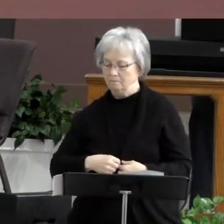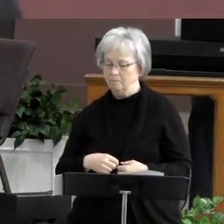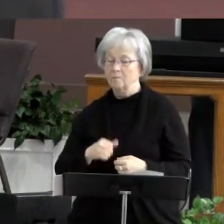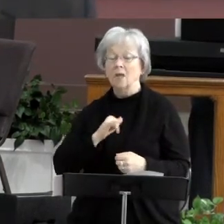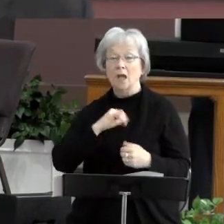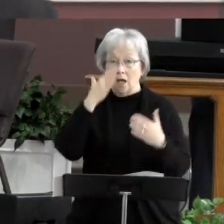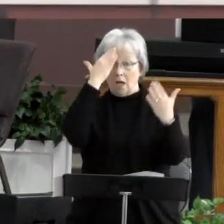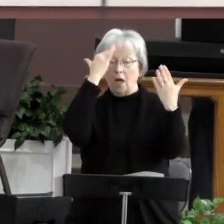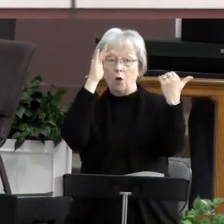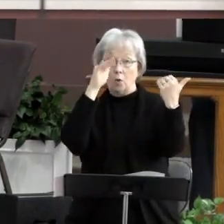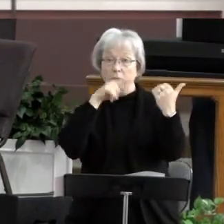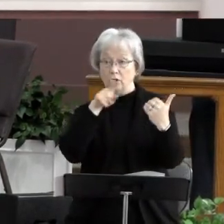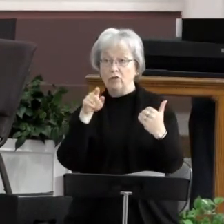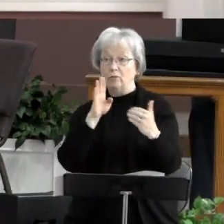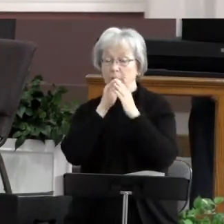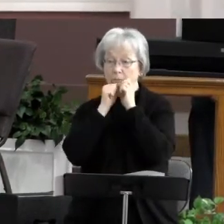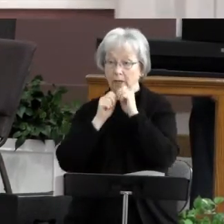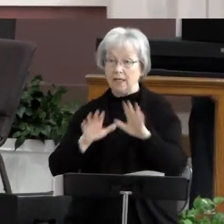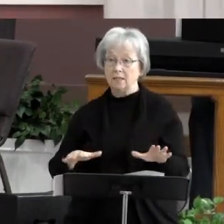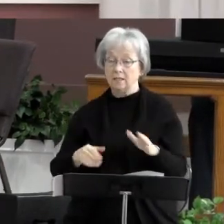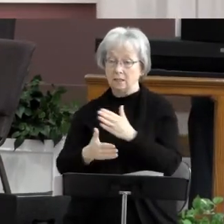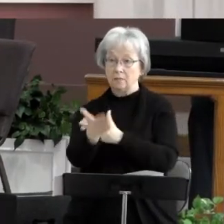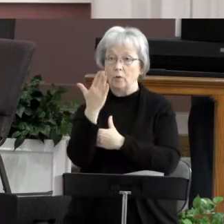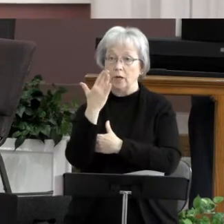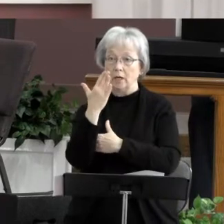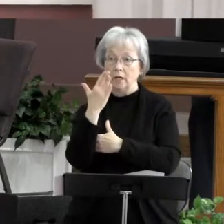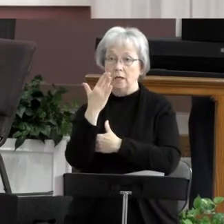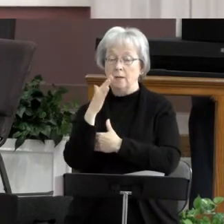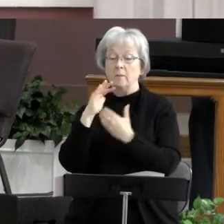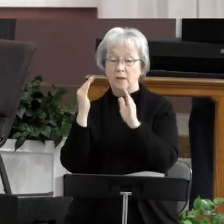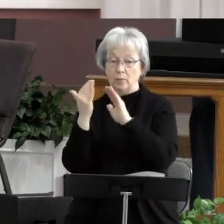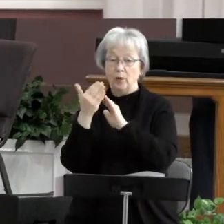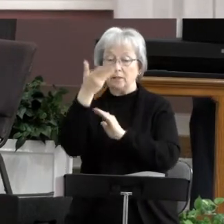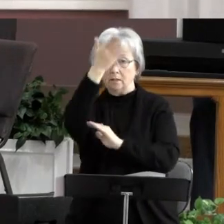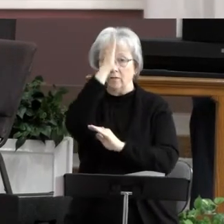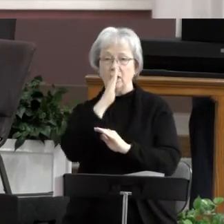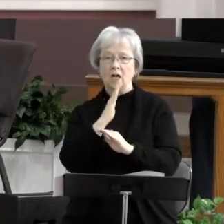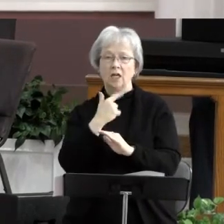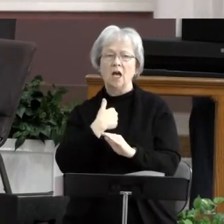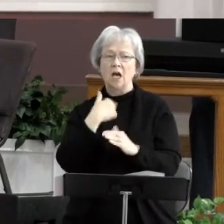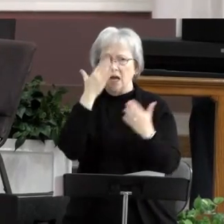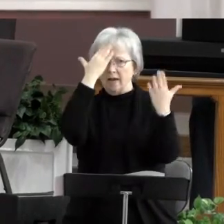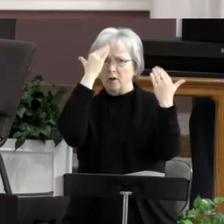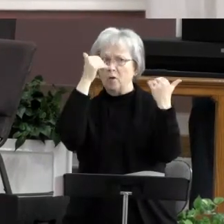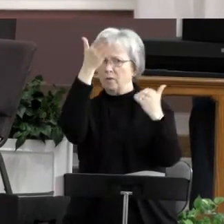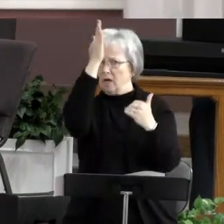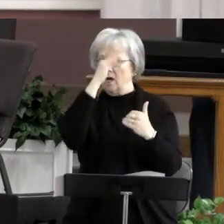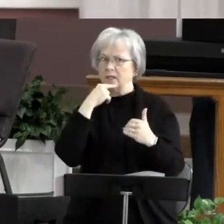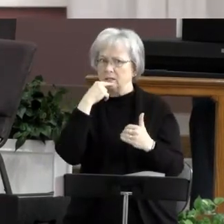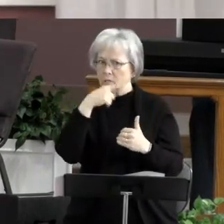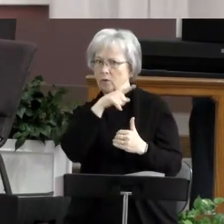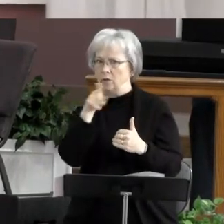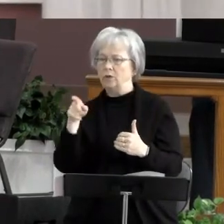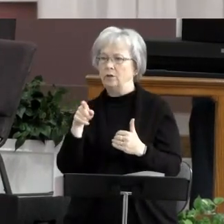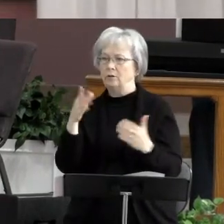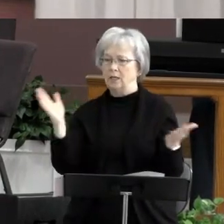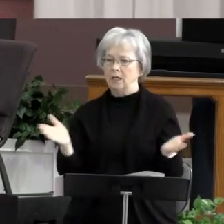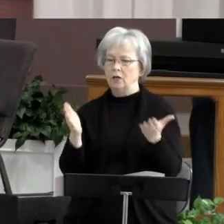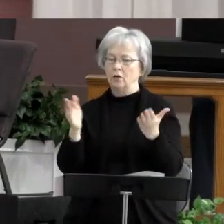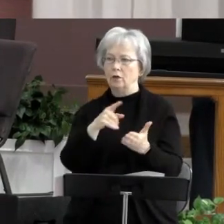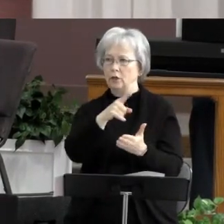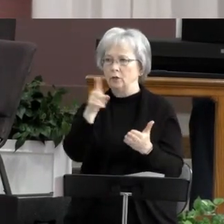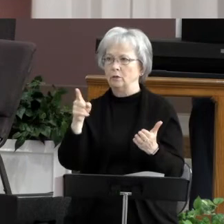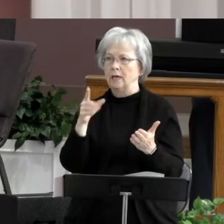I hope that you have been blessed this morning by the presence of God. I hope that He has spoken to you and encouraged you. And